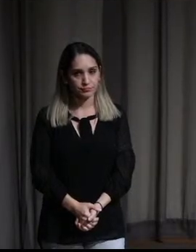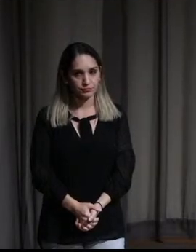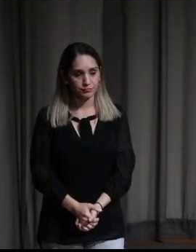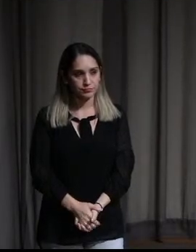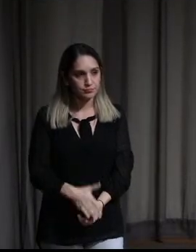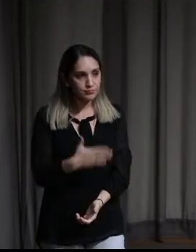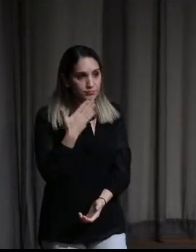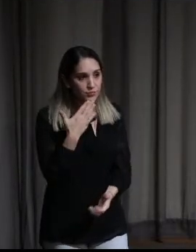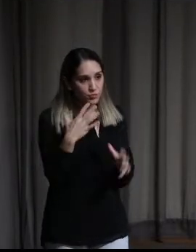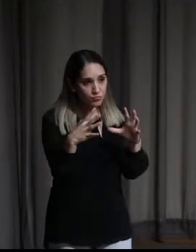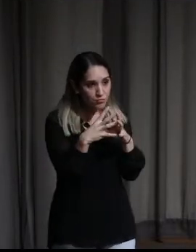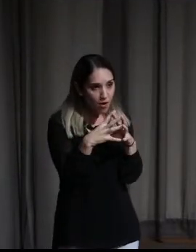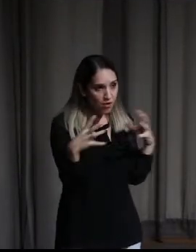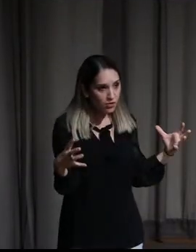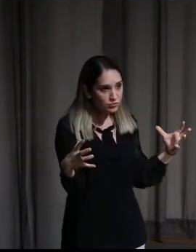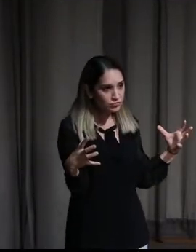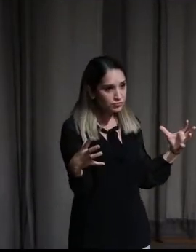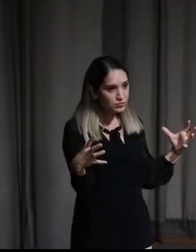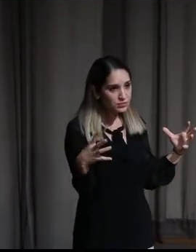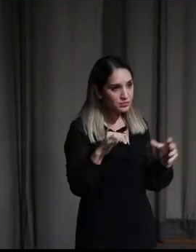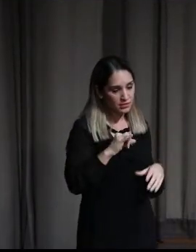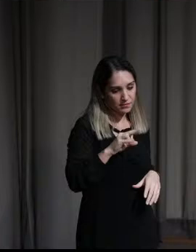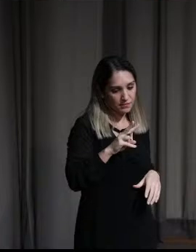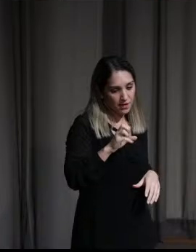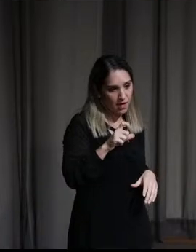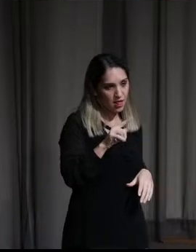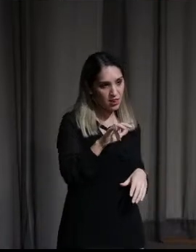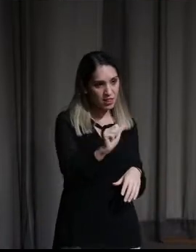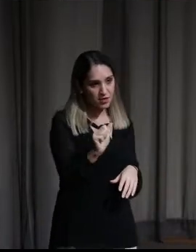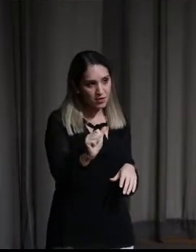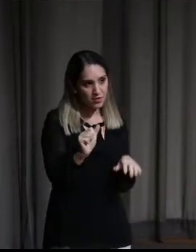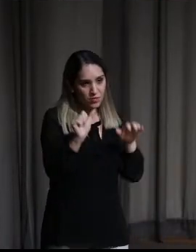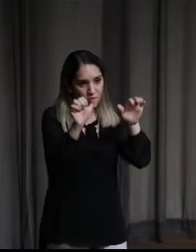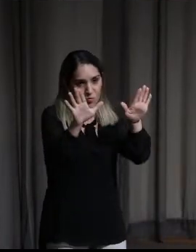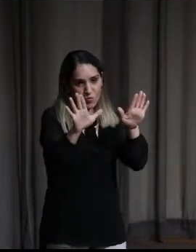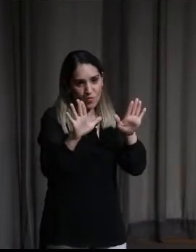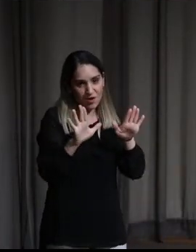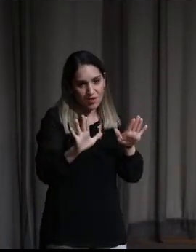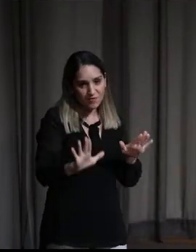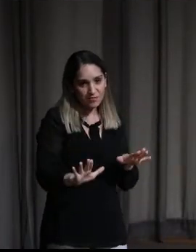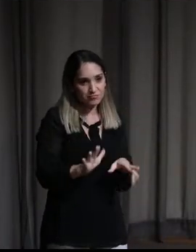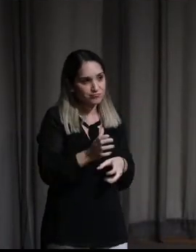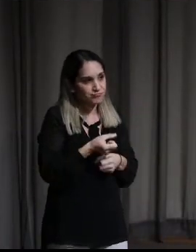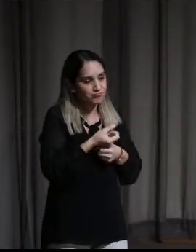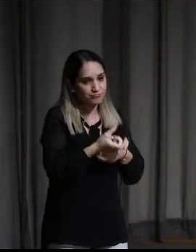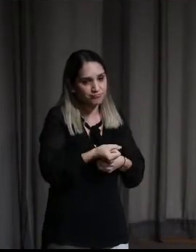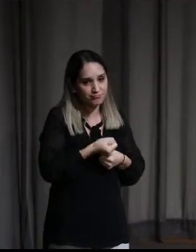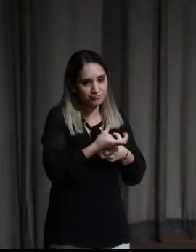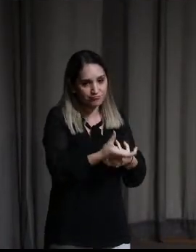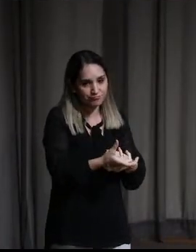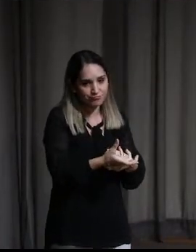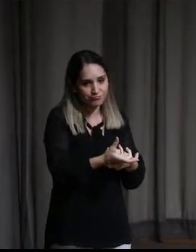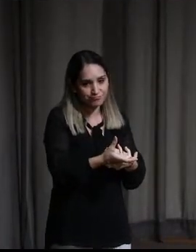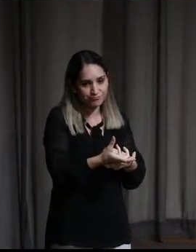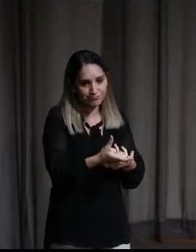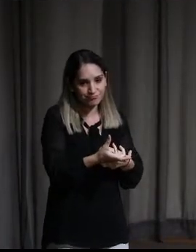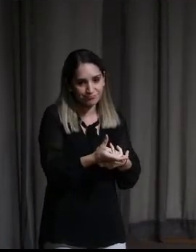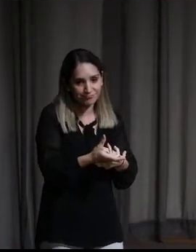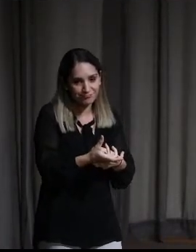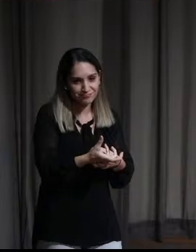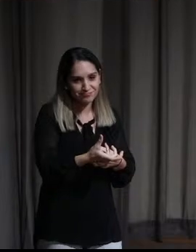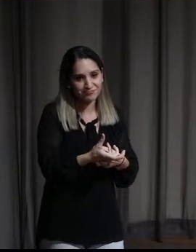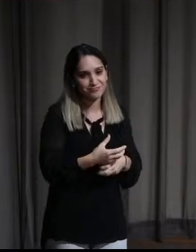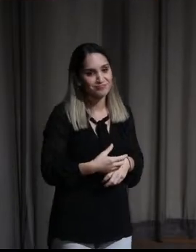Thank you so much, Iberia, for those wonderful words, and thank you for all you've done to help make this